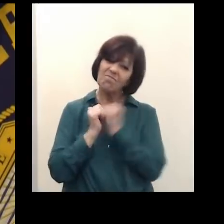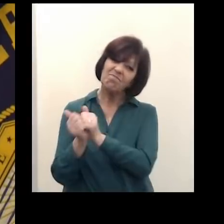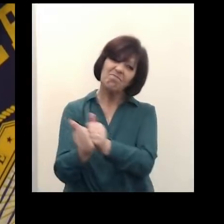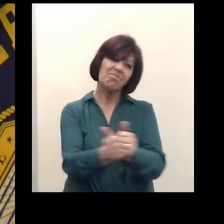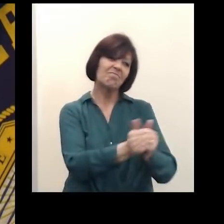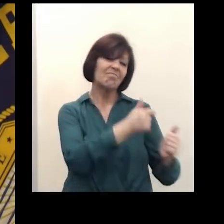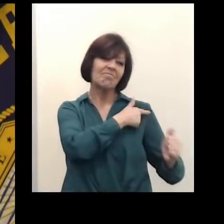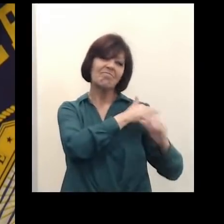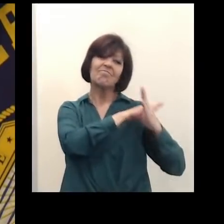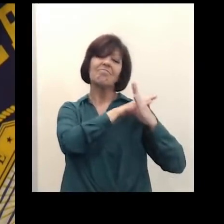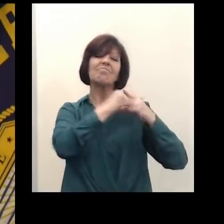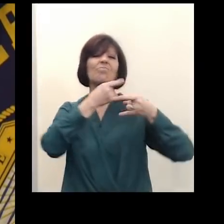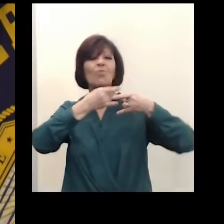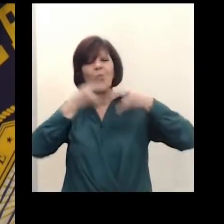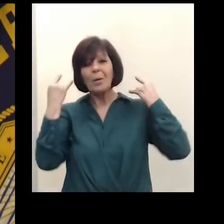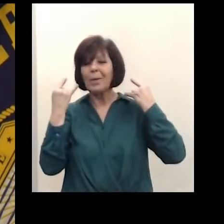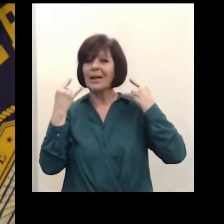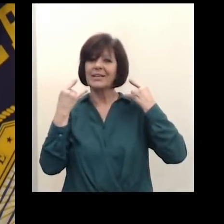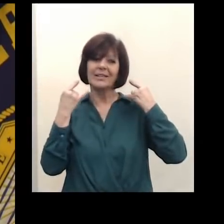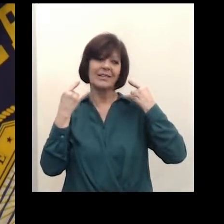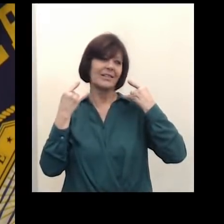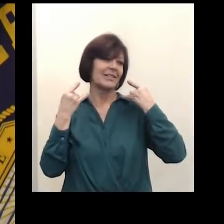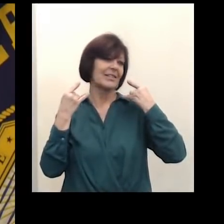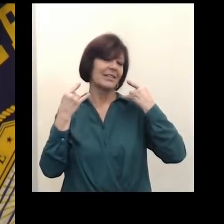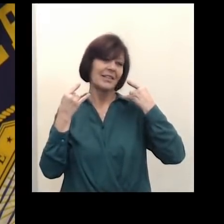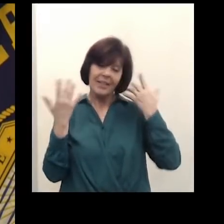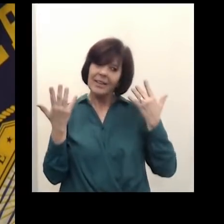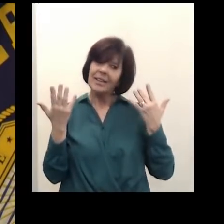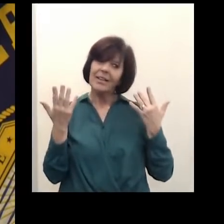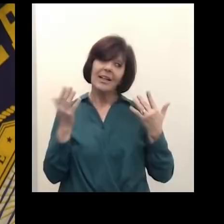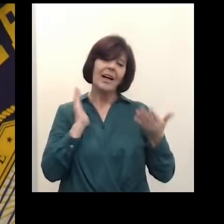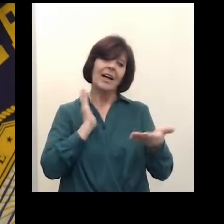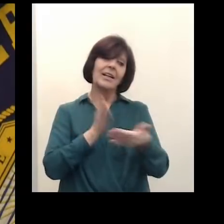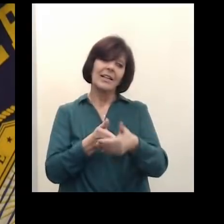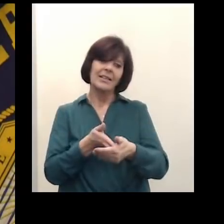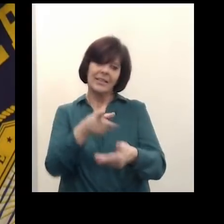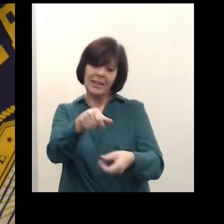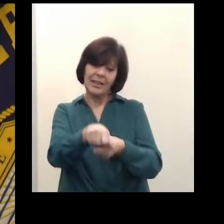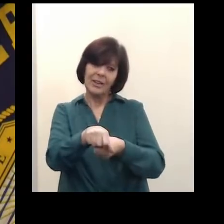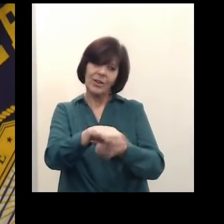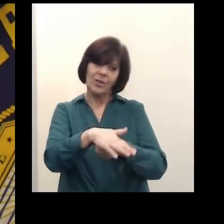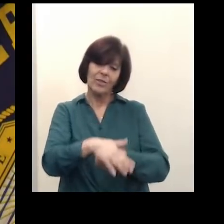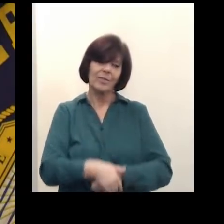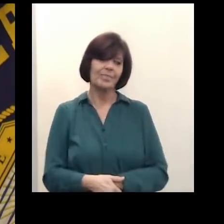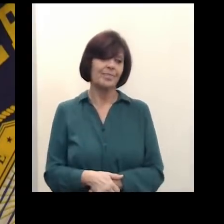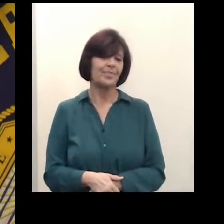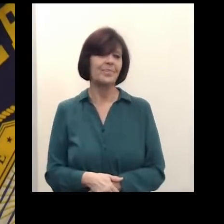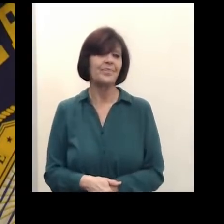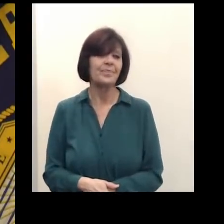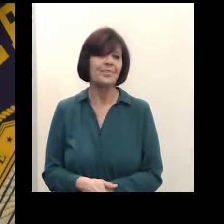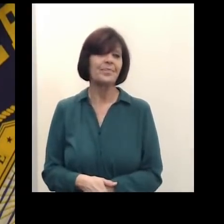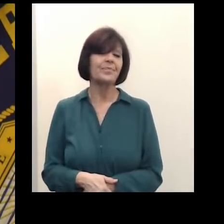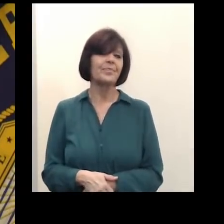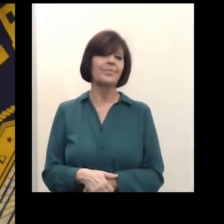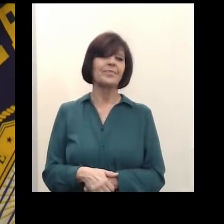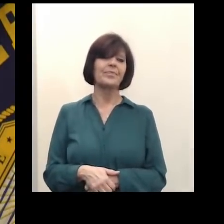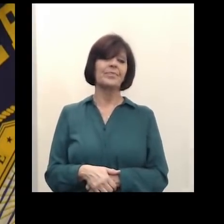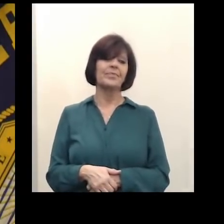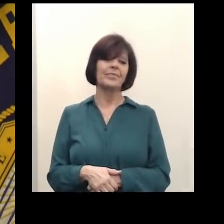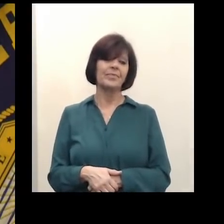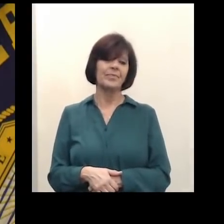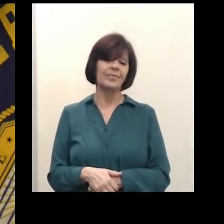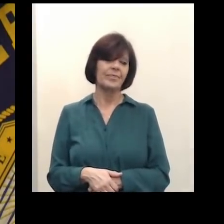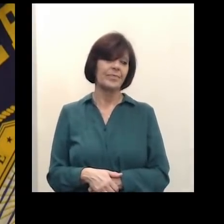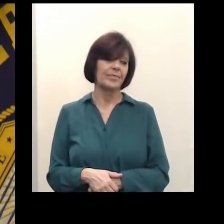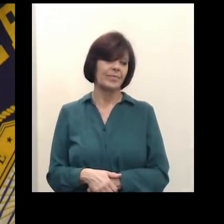wear a mask against an unseen enemy, the COVID-19 virus. Next question to Channel 2